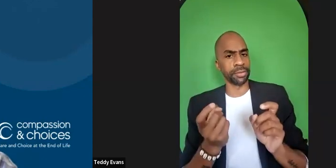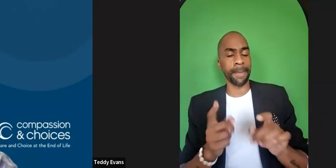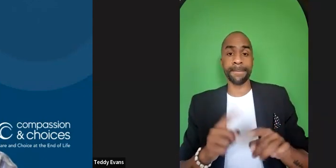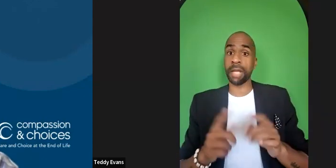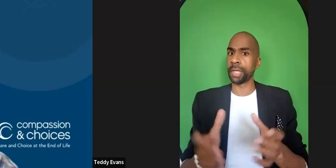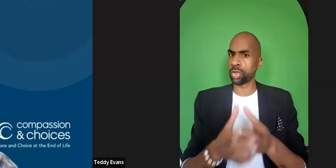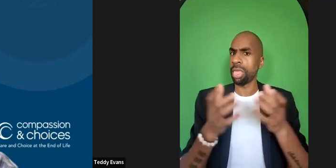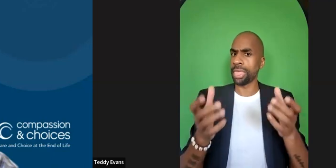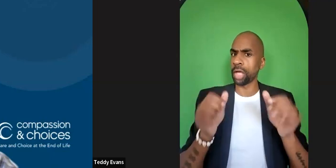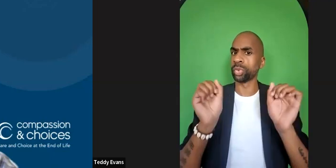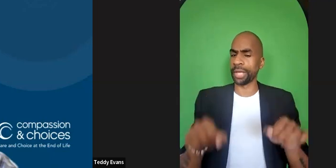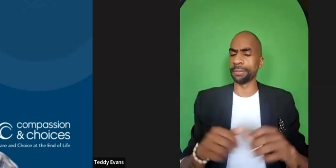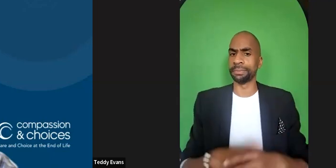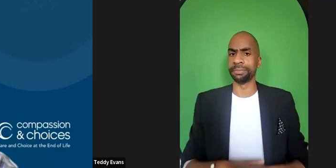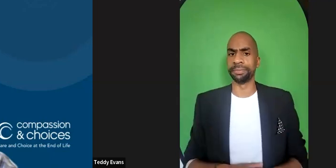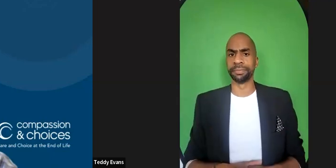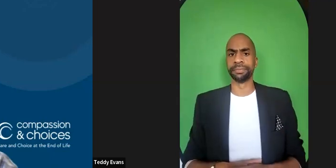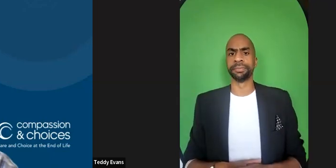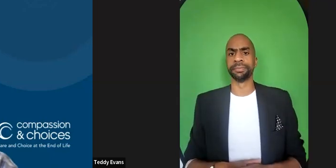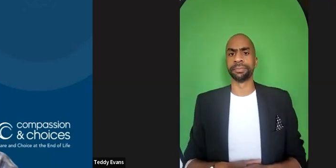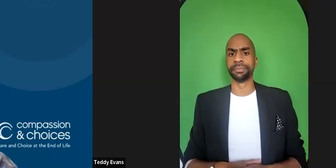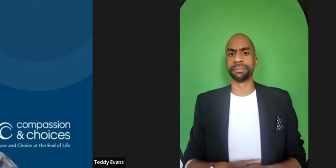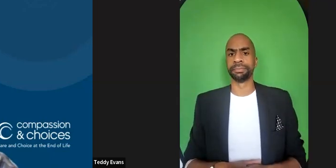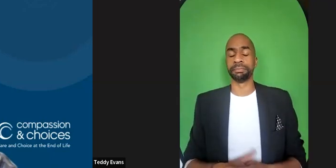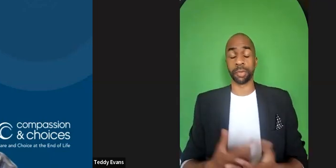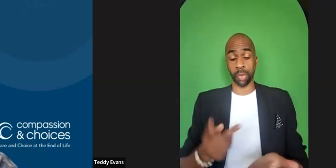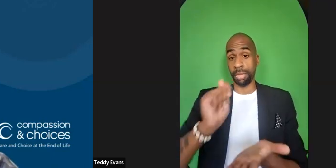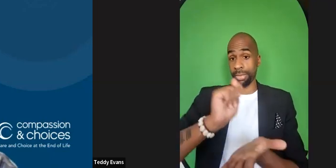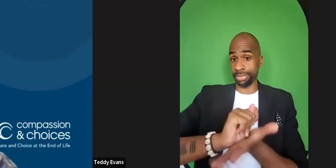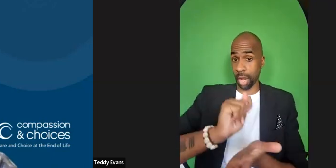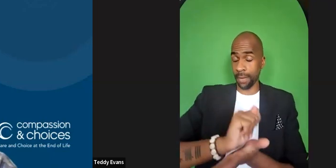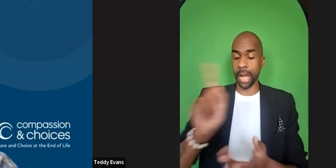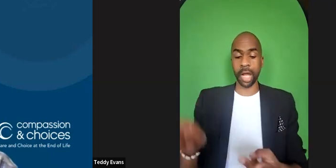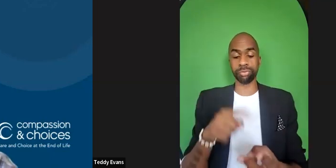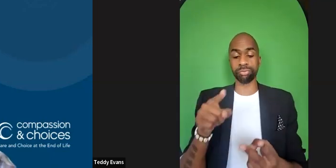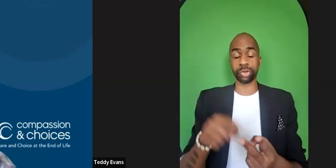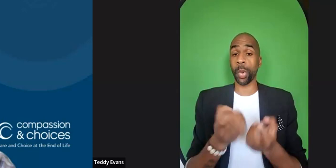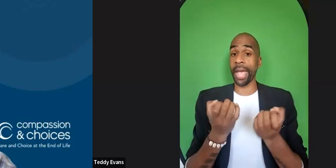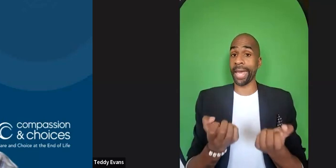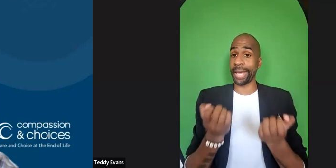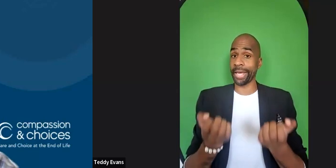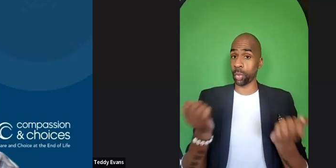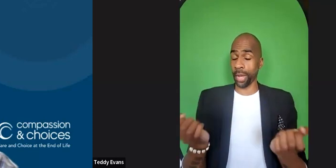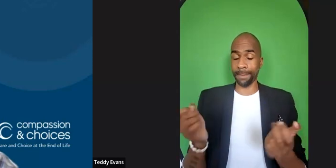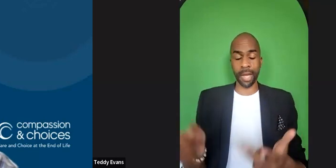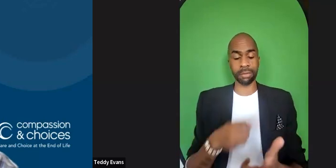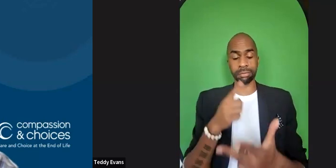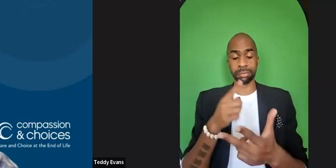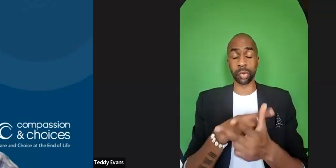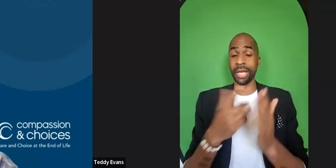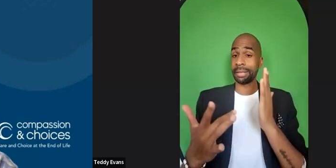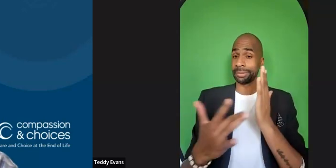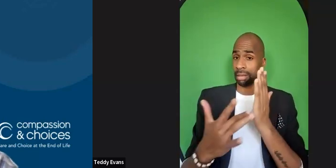done with, you know, therapy, with equipment, technology,